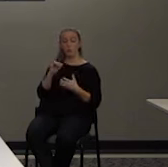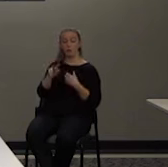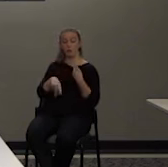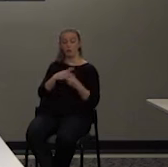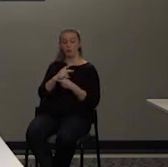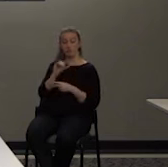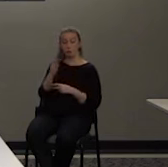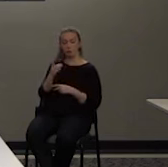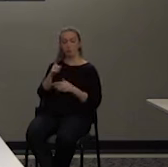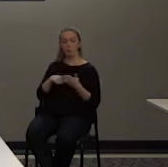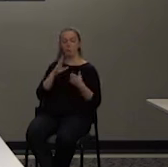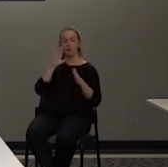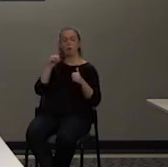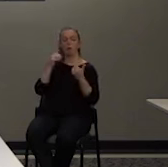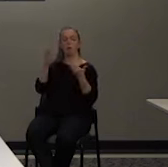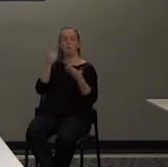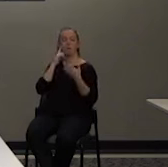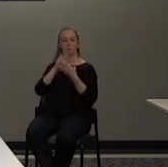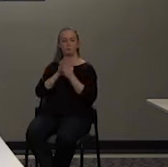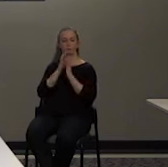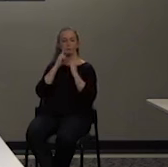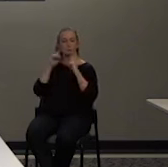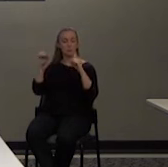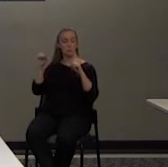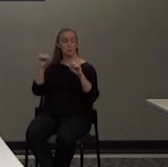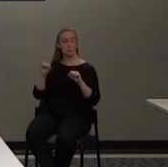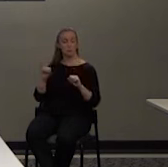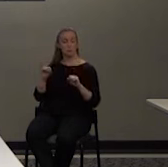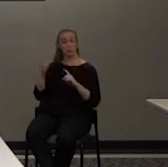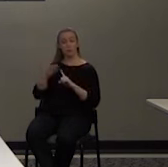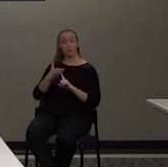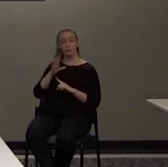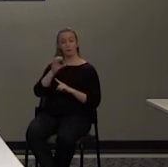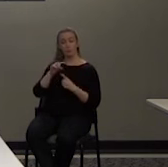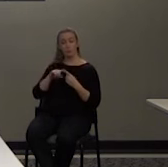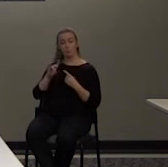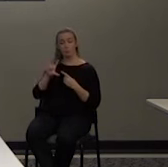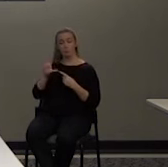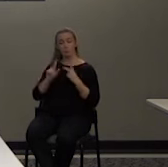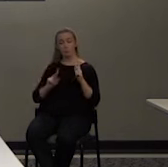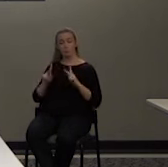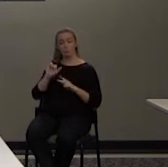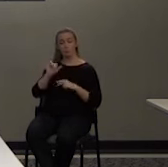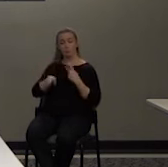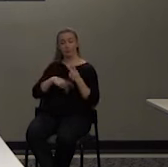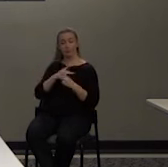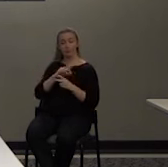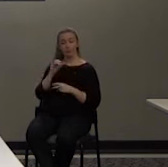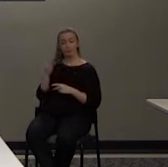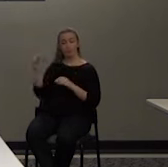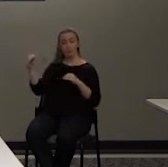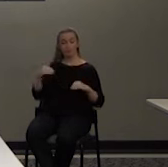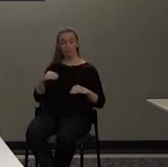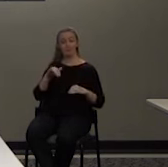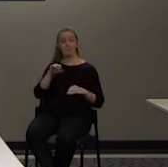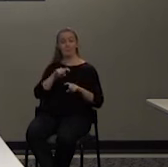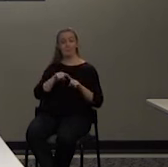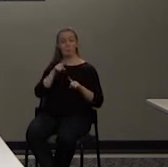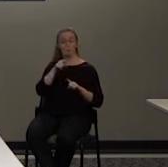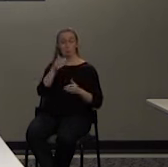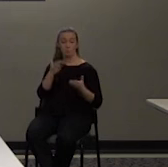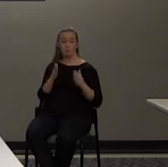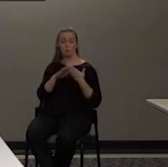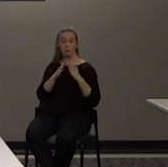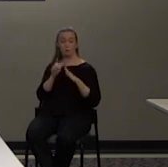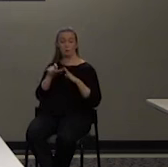put on the table to make that happen? Could you get 50 to 75 people of those types of jobs to move here? Yeah, but you may have to get involved as a